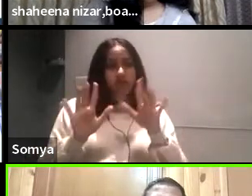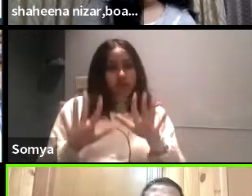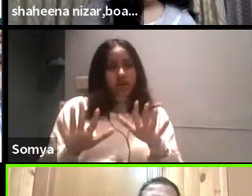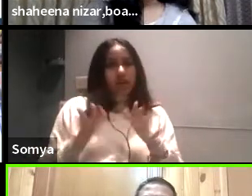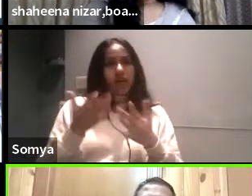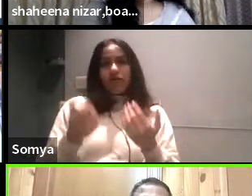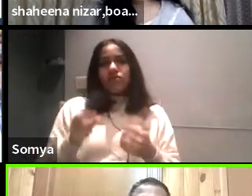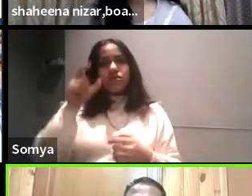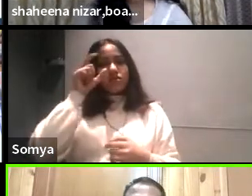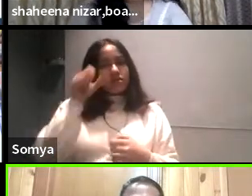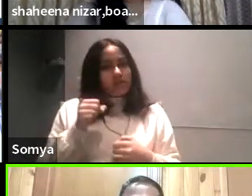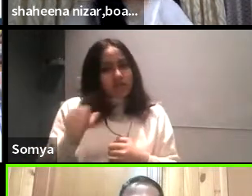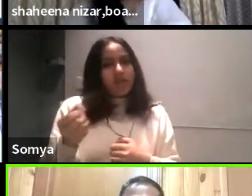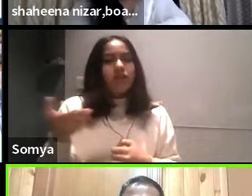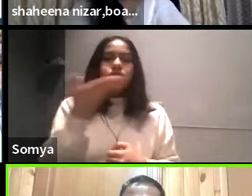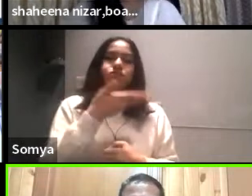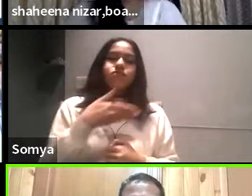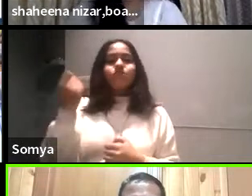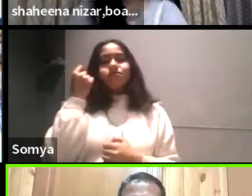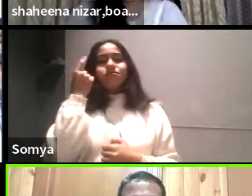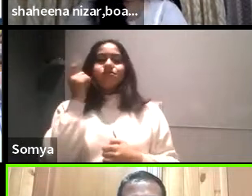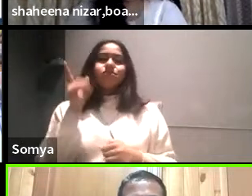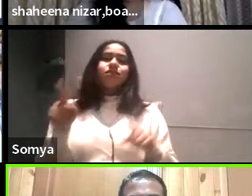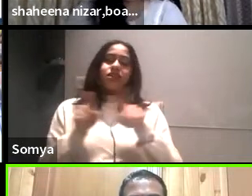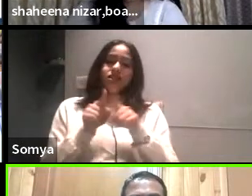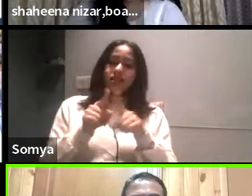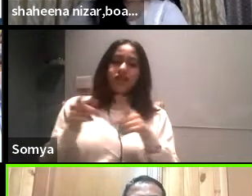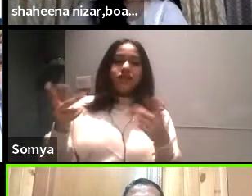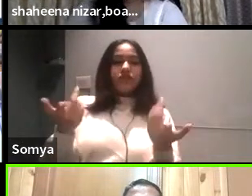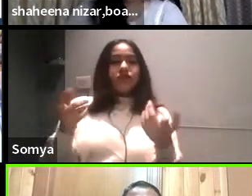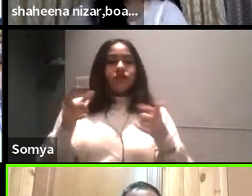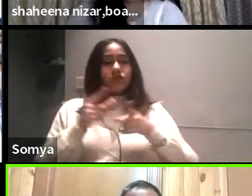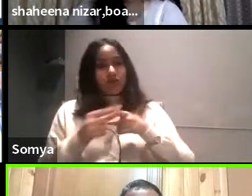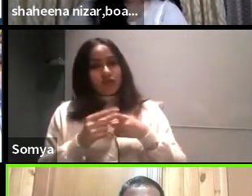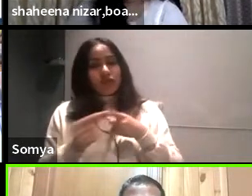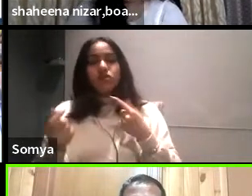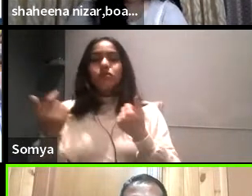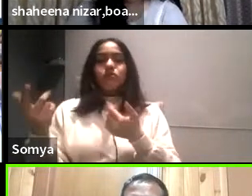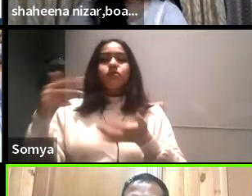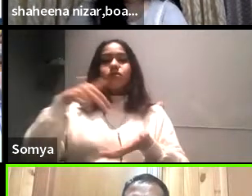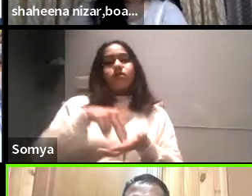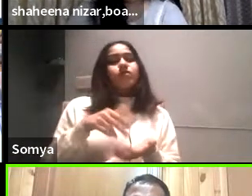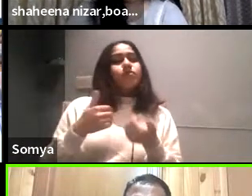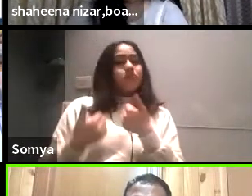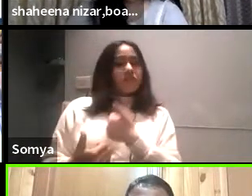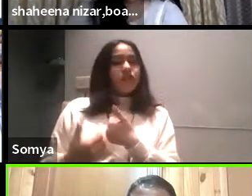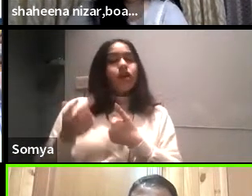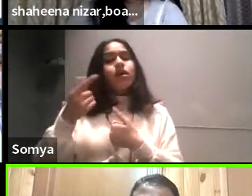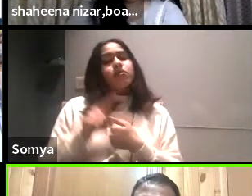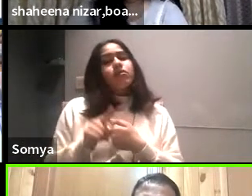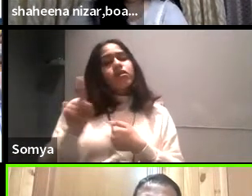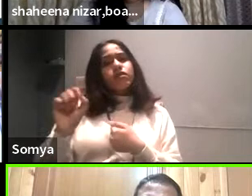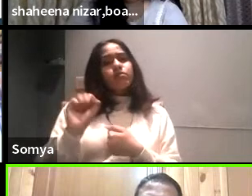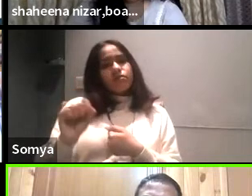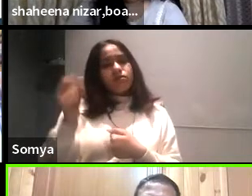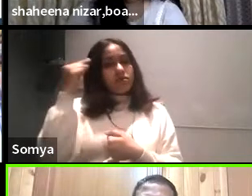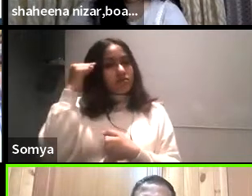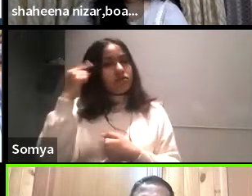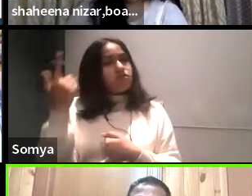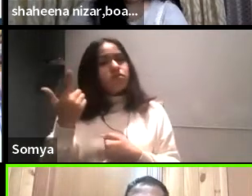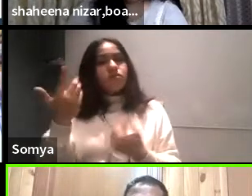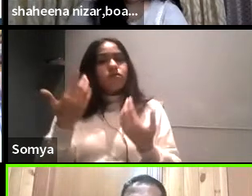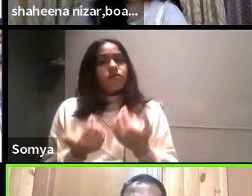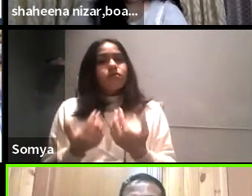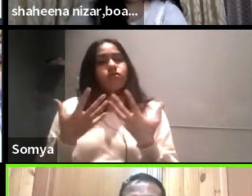a Gandhian, so we all understand from the genre you come from. So, what do you think can be